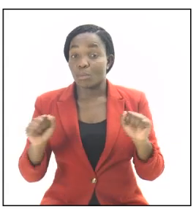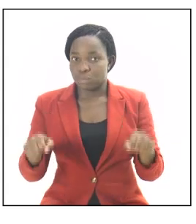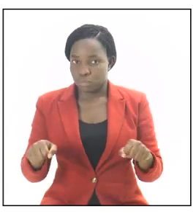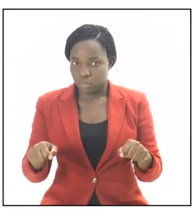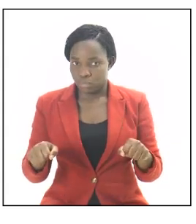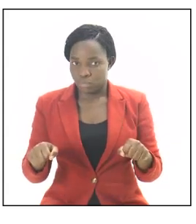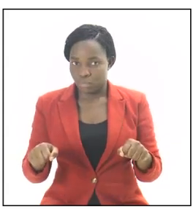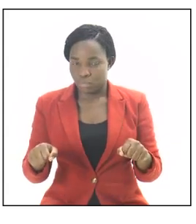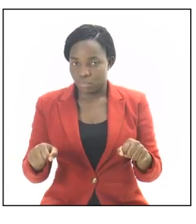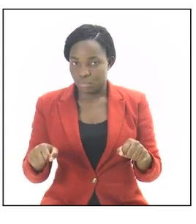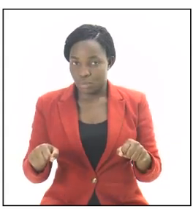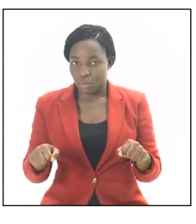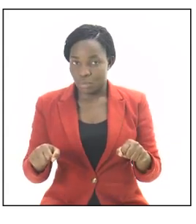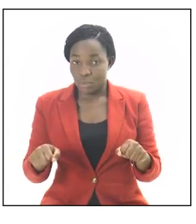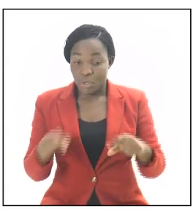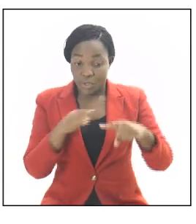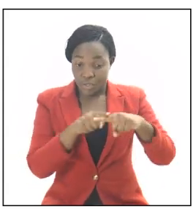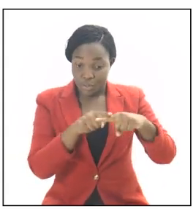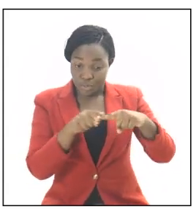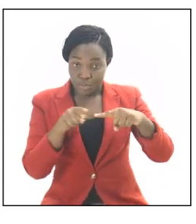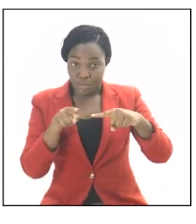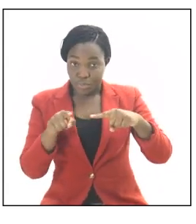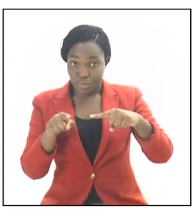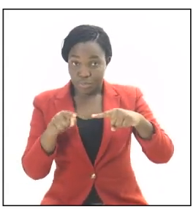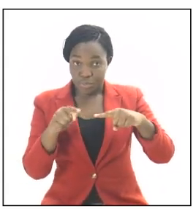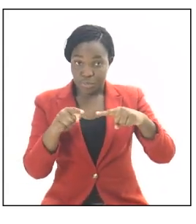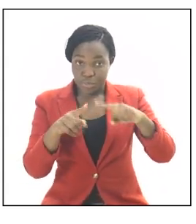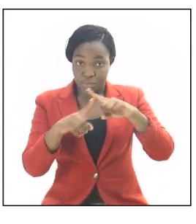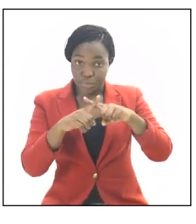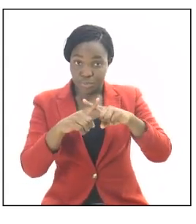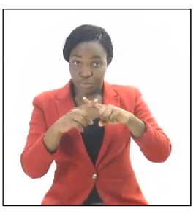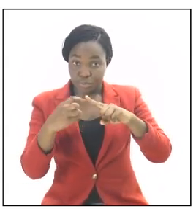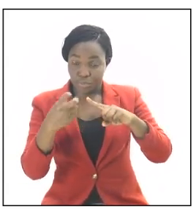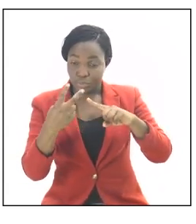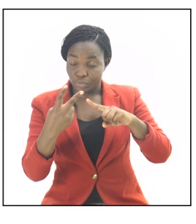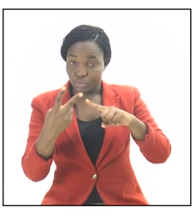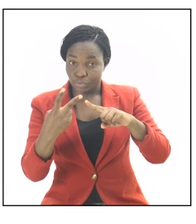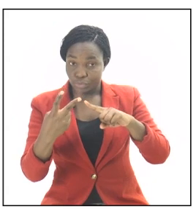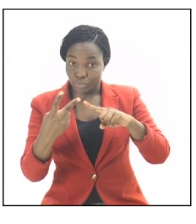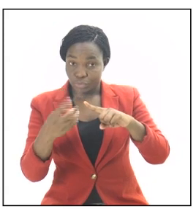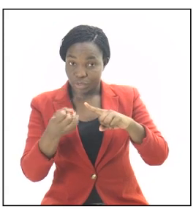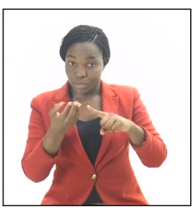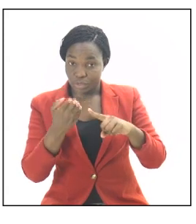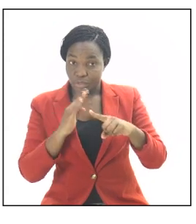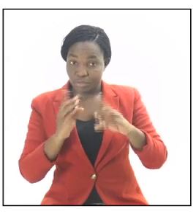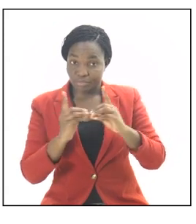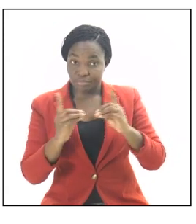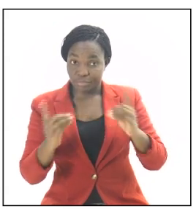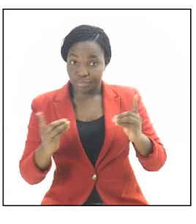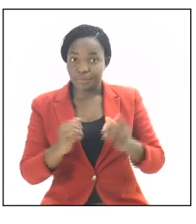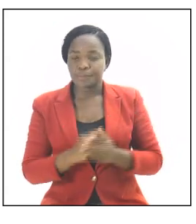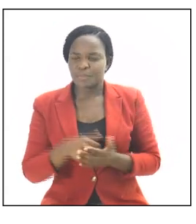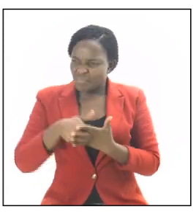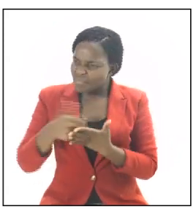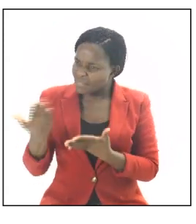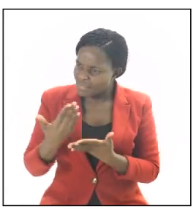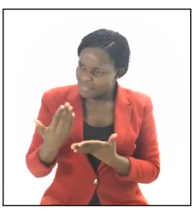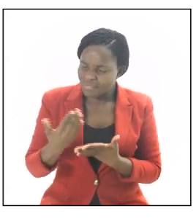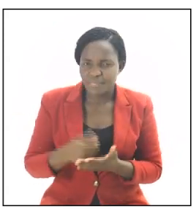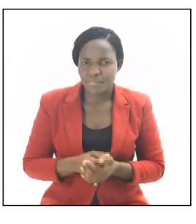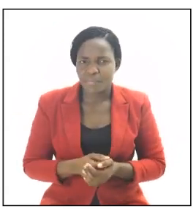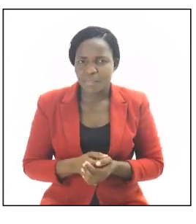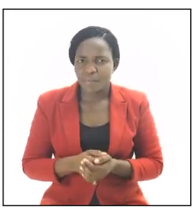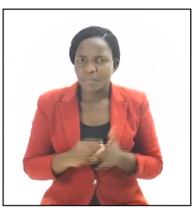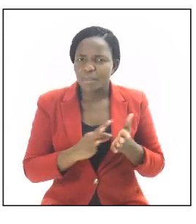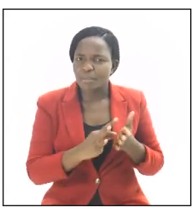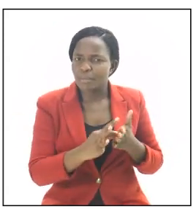Yes, we just multiply the radius by 2 and that will give us the diameter. That's right. And the